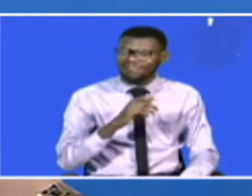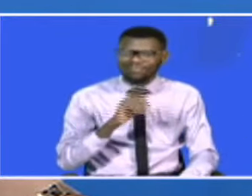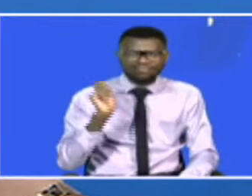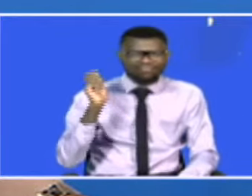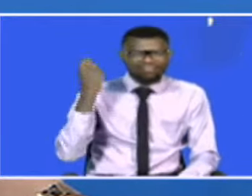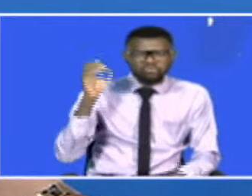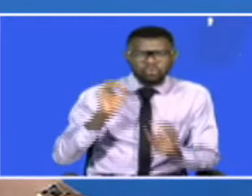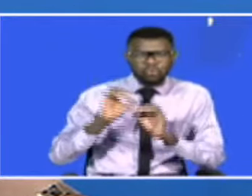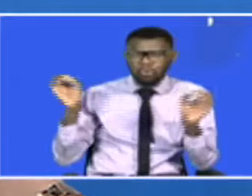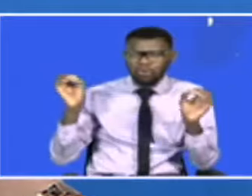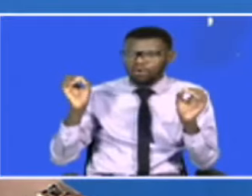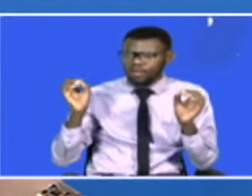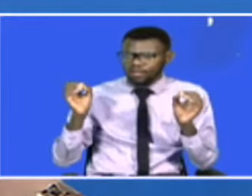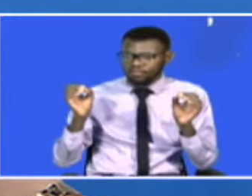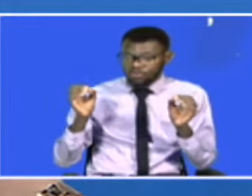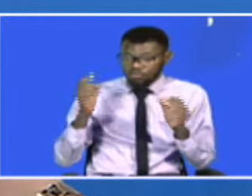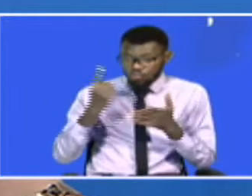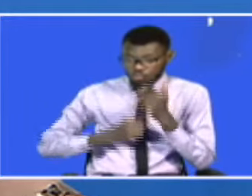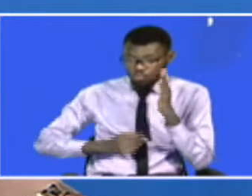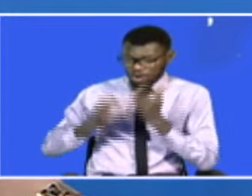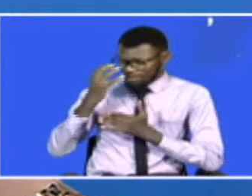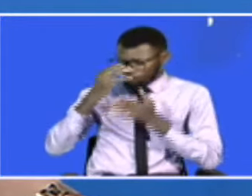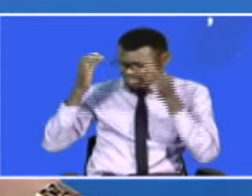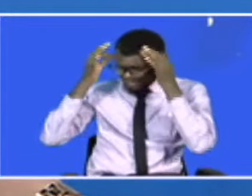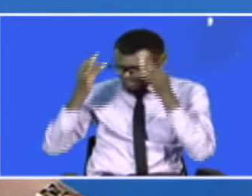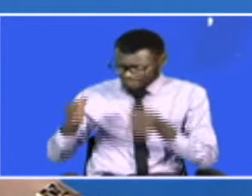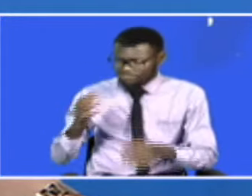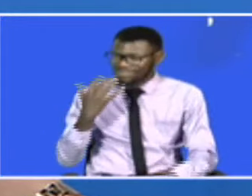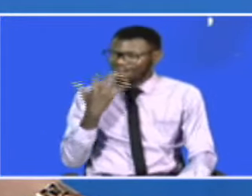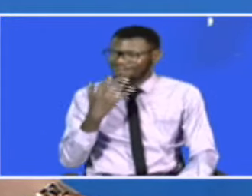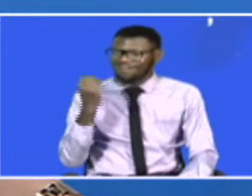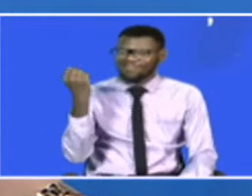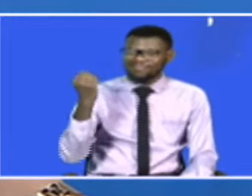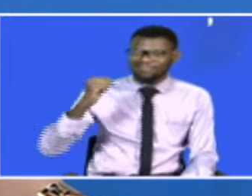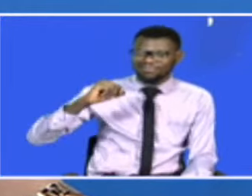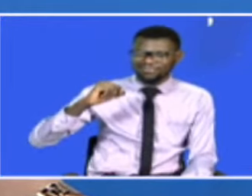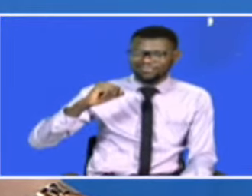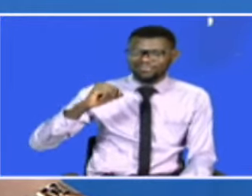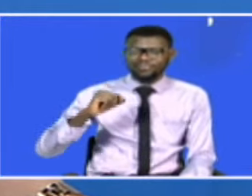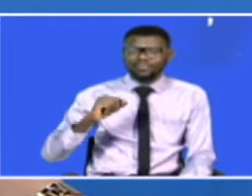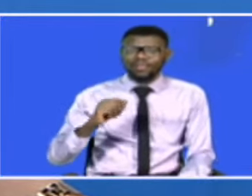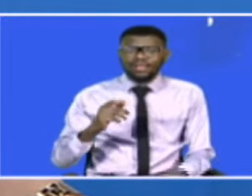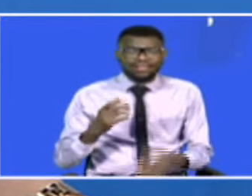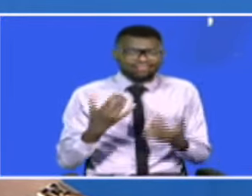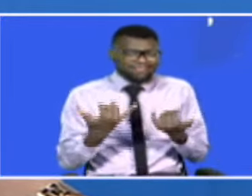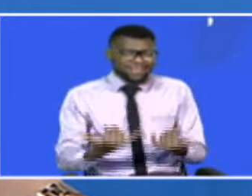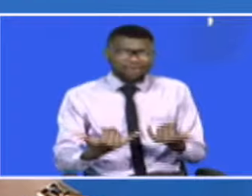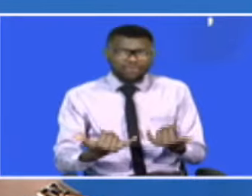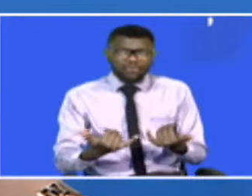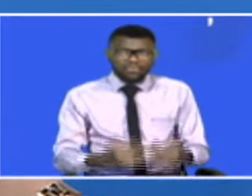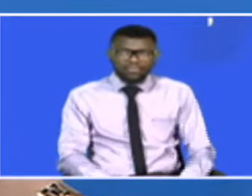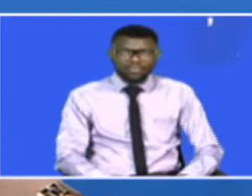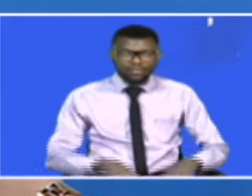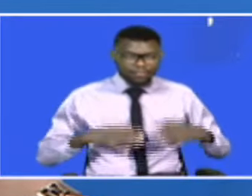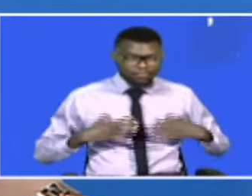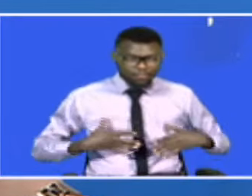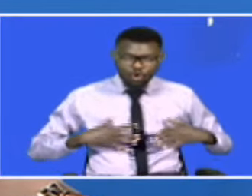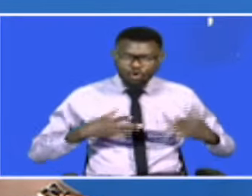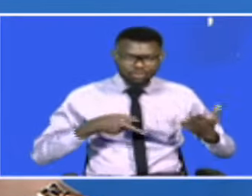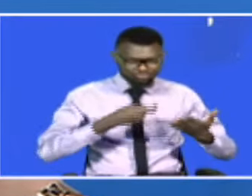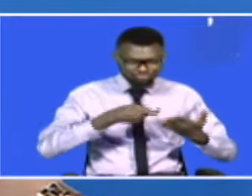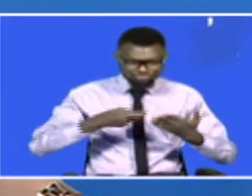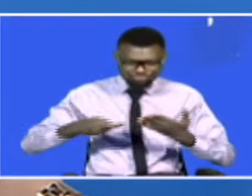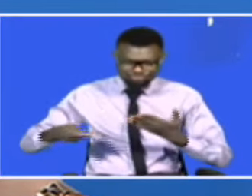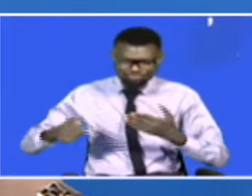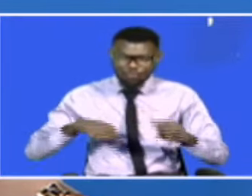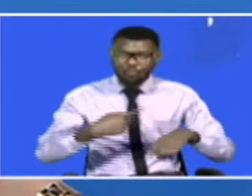him hostage. And as our senior political affairs reporter Chris Thairu explains, signatures are already being collected and